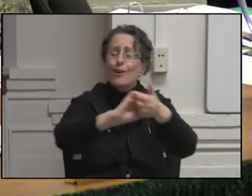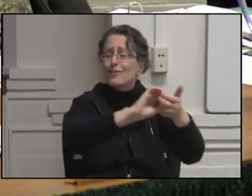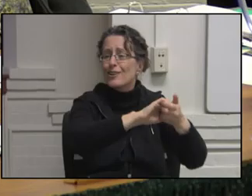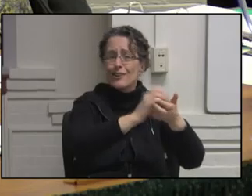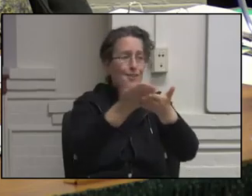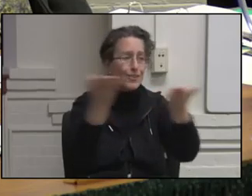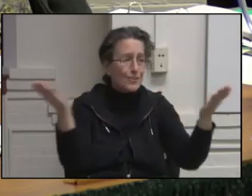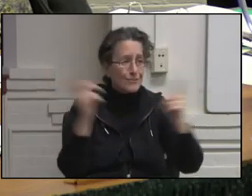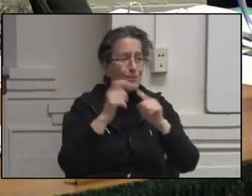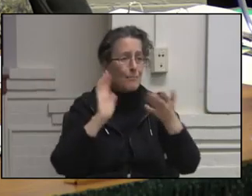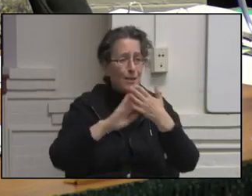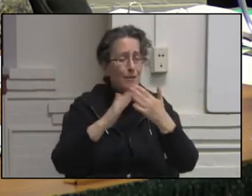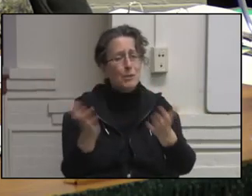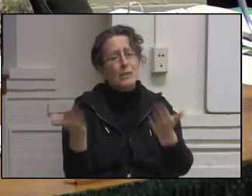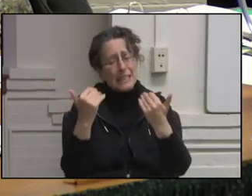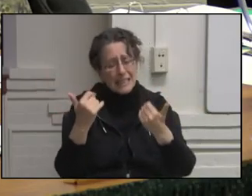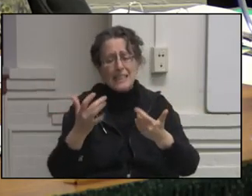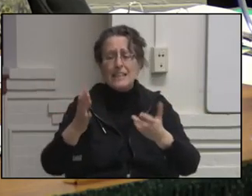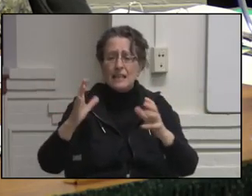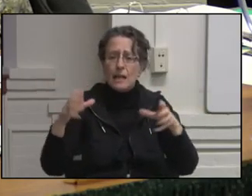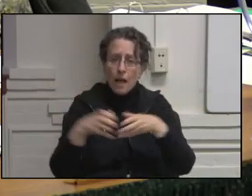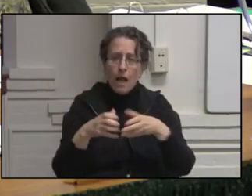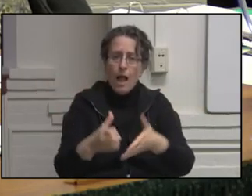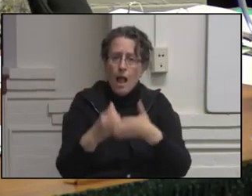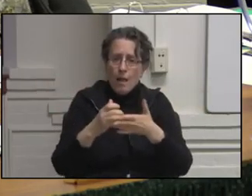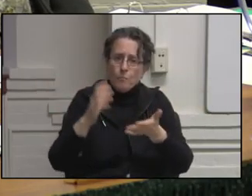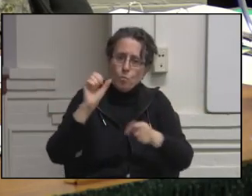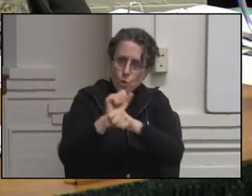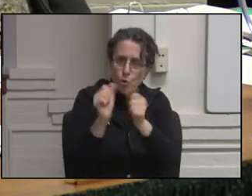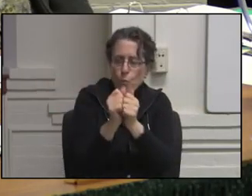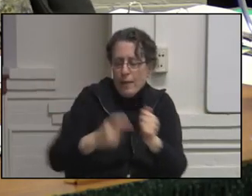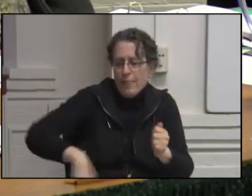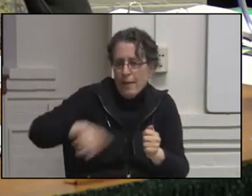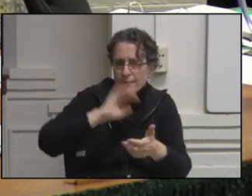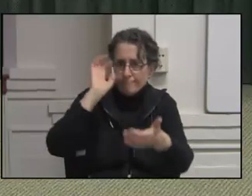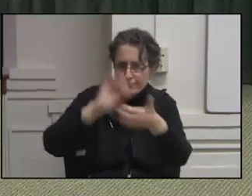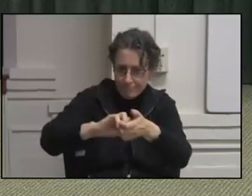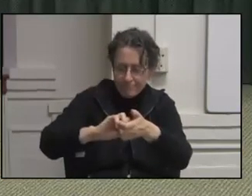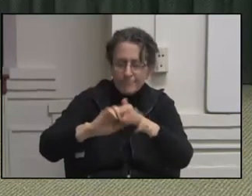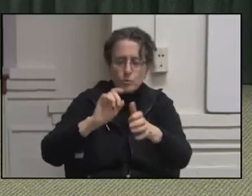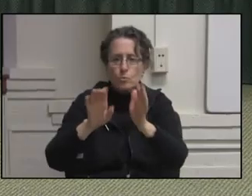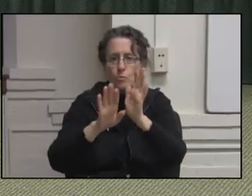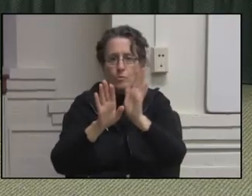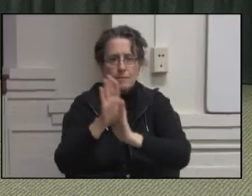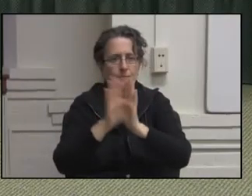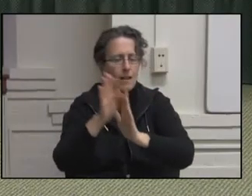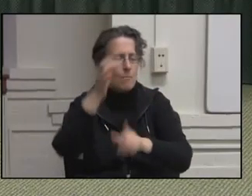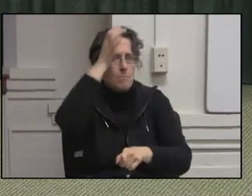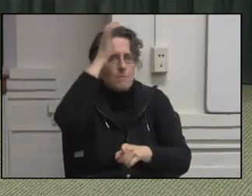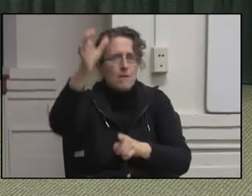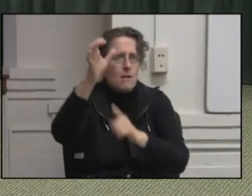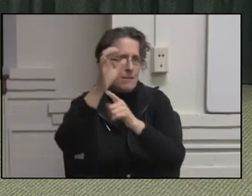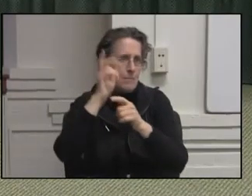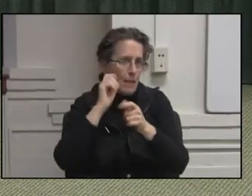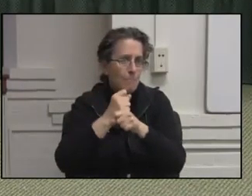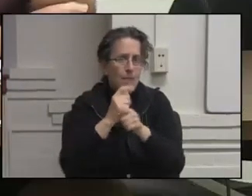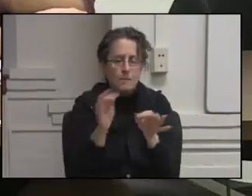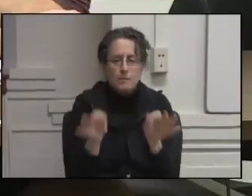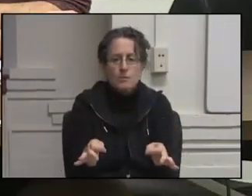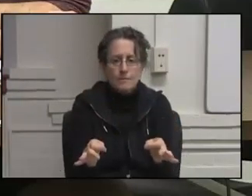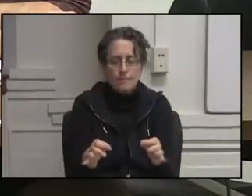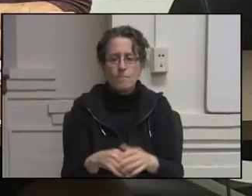this position is necessary for Brattleboro. Great, thank you, Oscar. Yeah, so just to say that, I mean, the